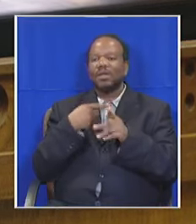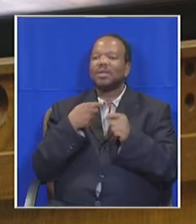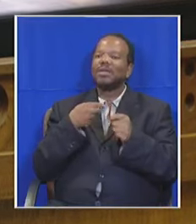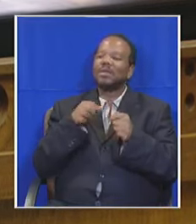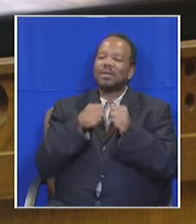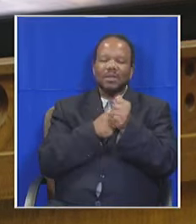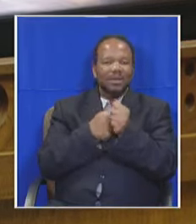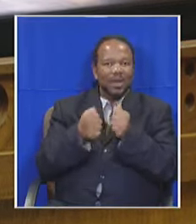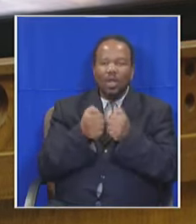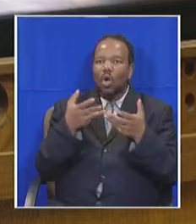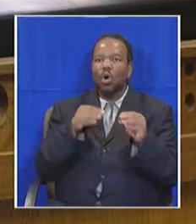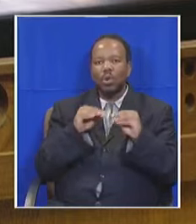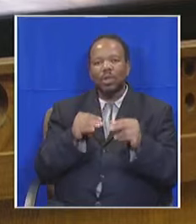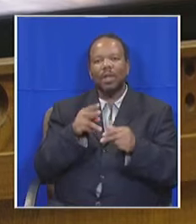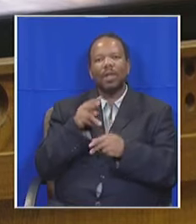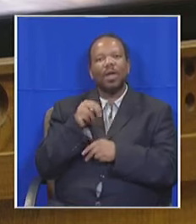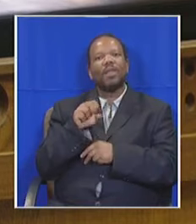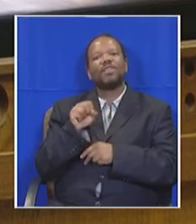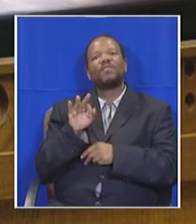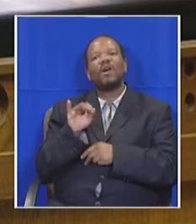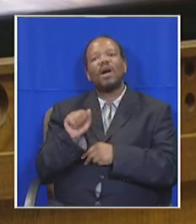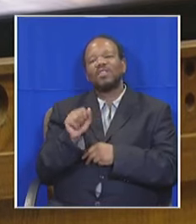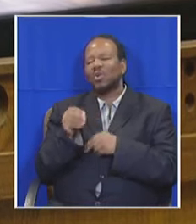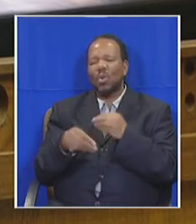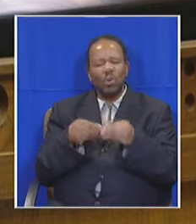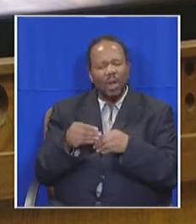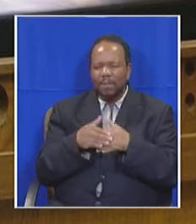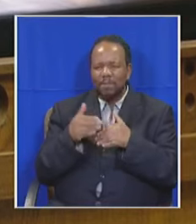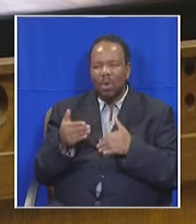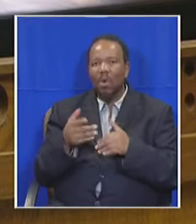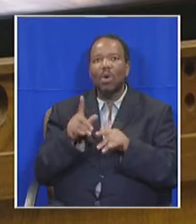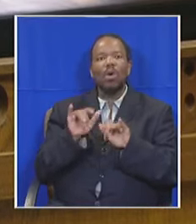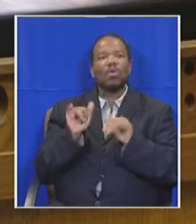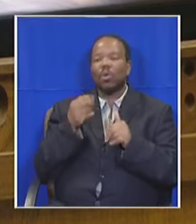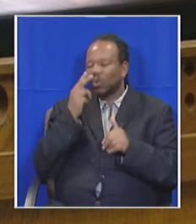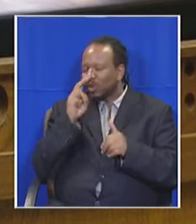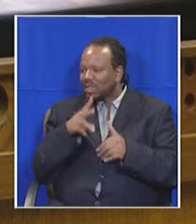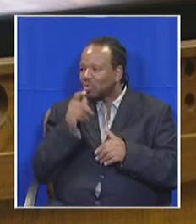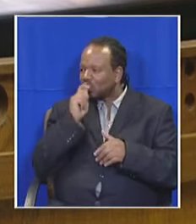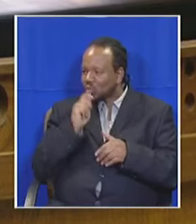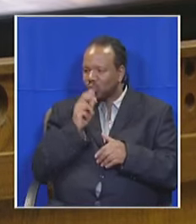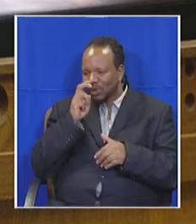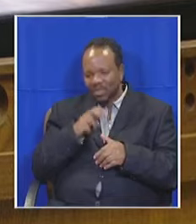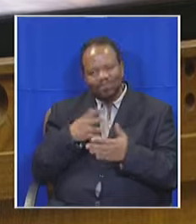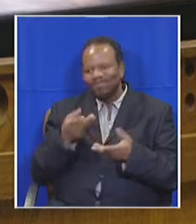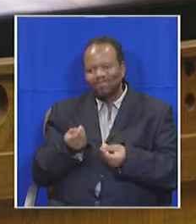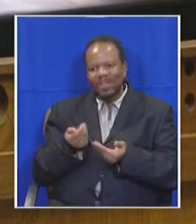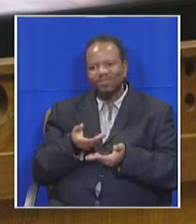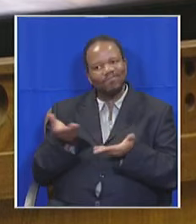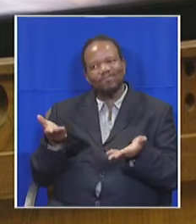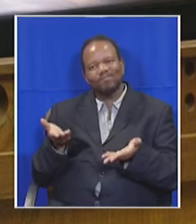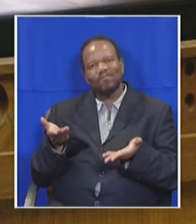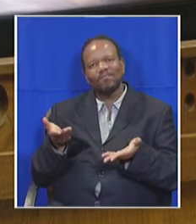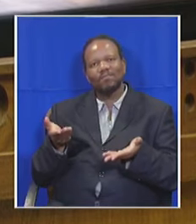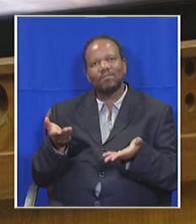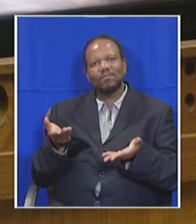unachieved. NSFAS remains complicated and corrupt, and those who need it most do not get it. So, how